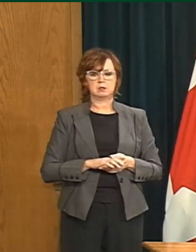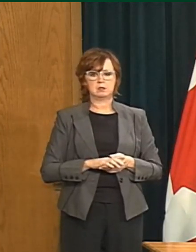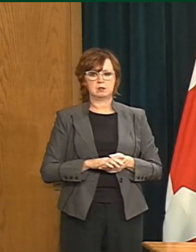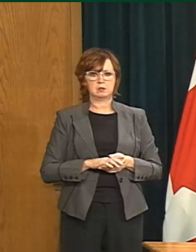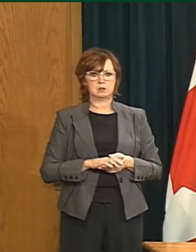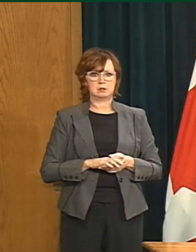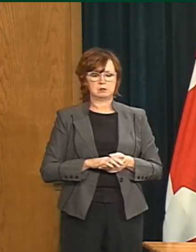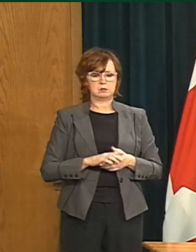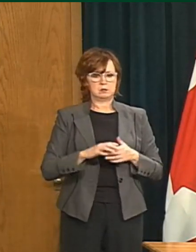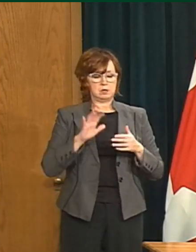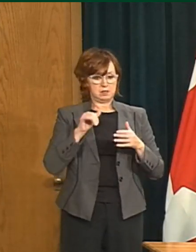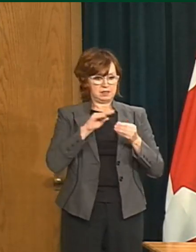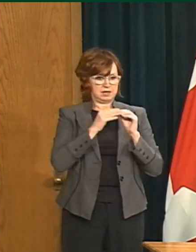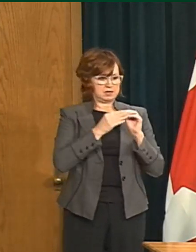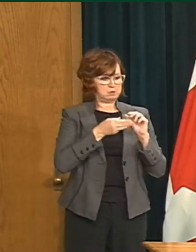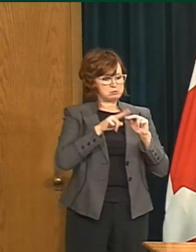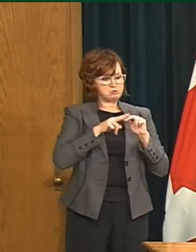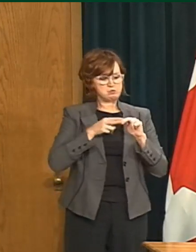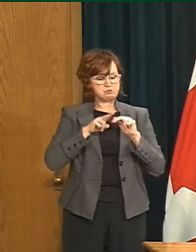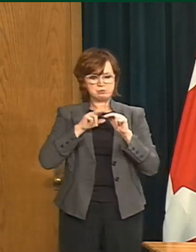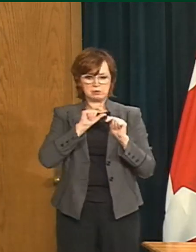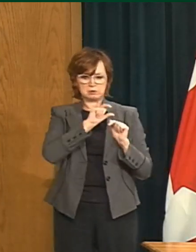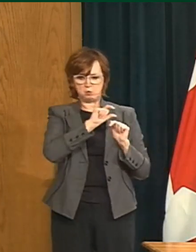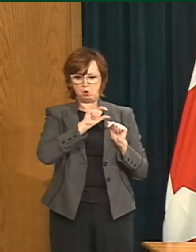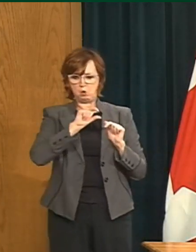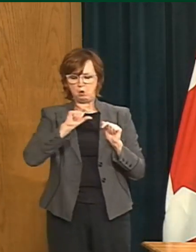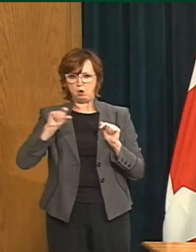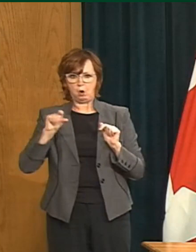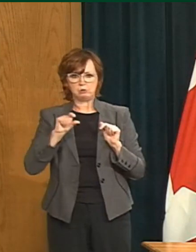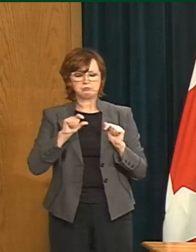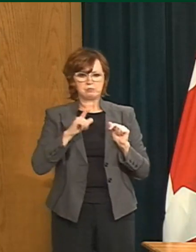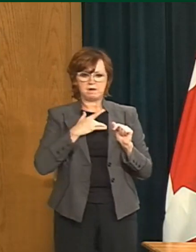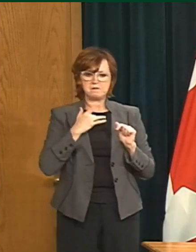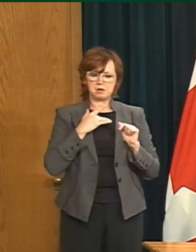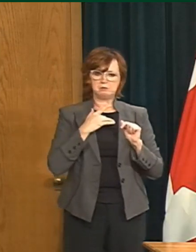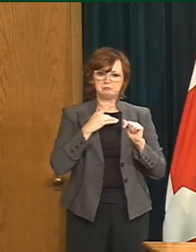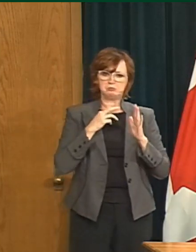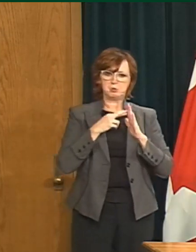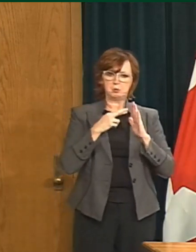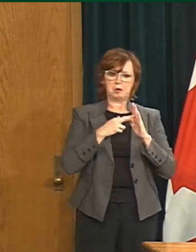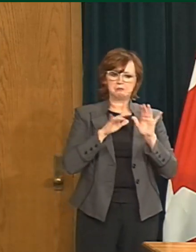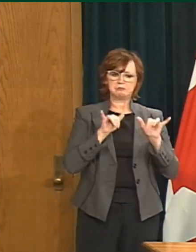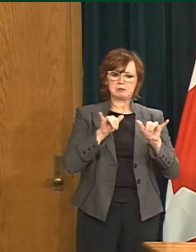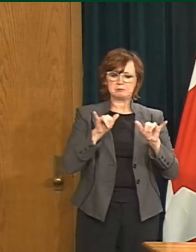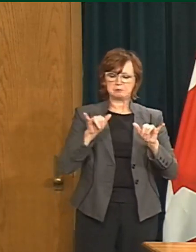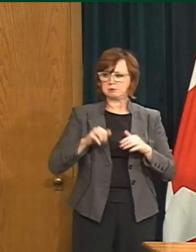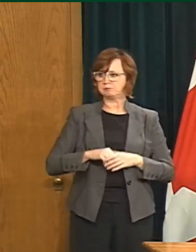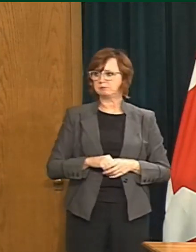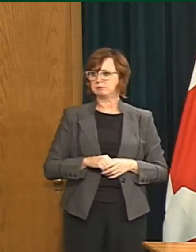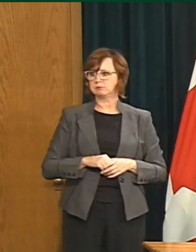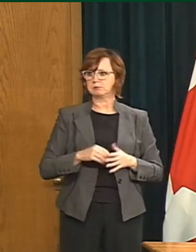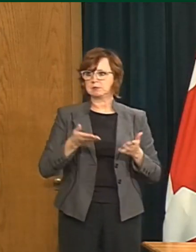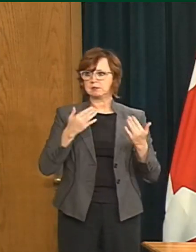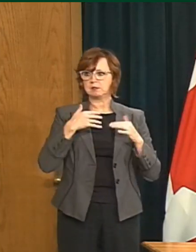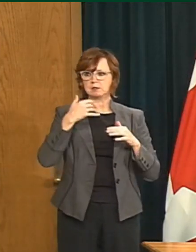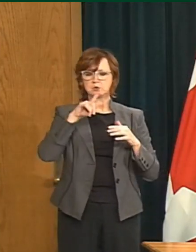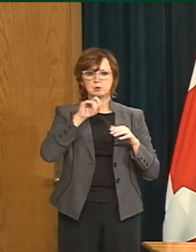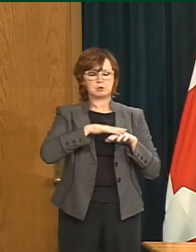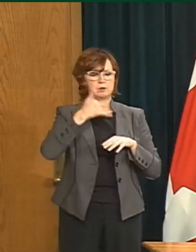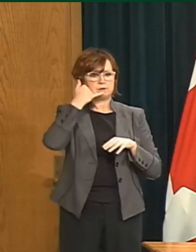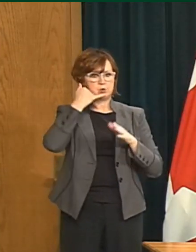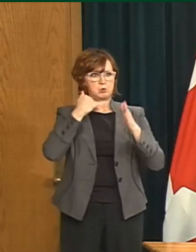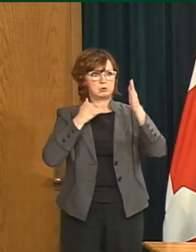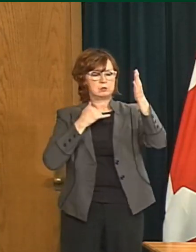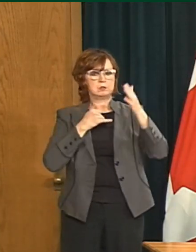restrictions, and at this point, we're not actively considering removing any restrictions neither. We'll take our next question from the line, operator. We have